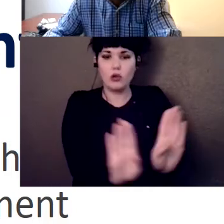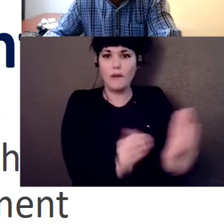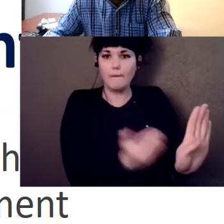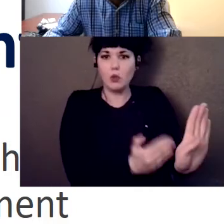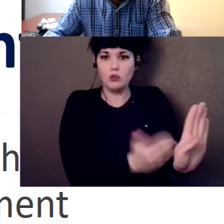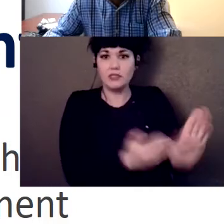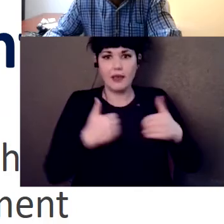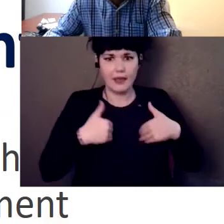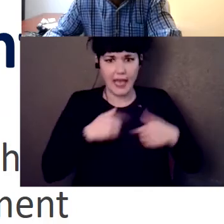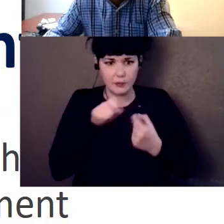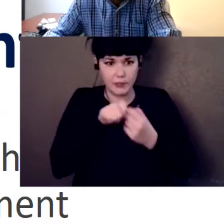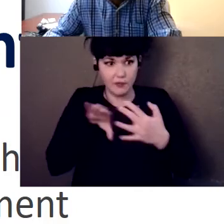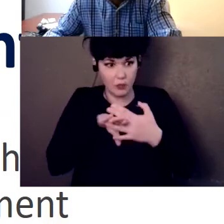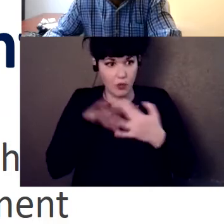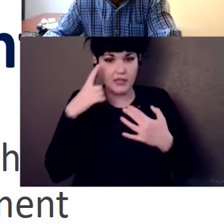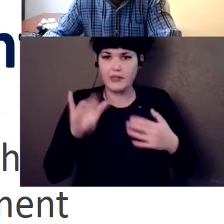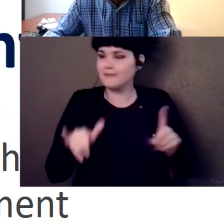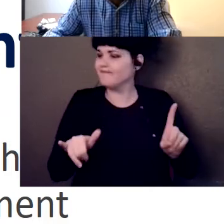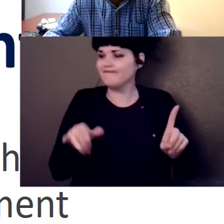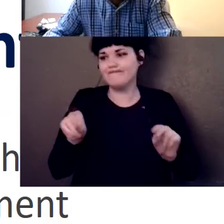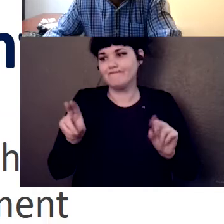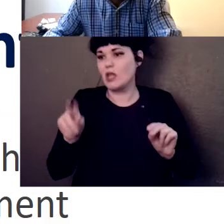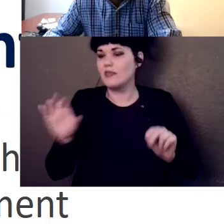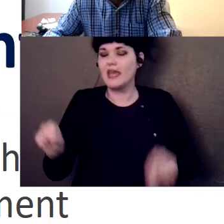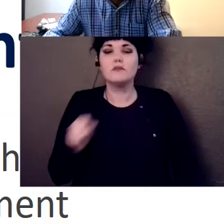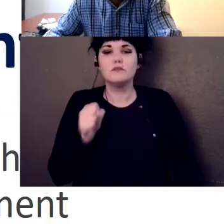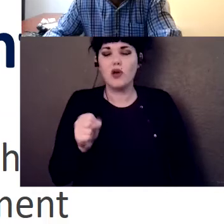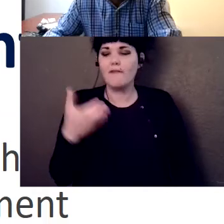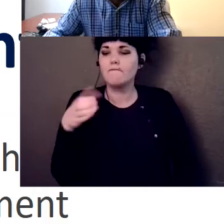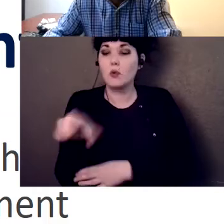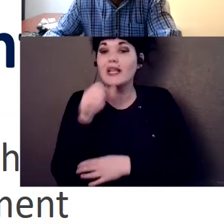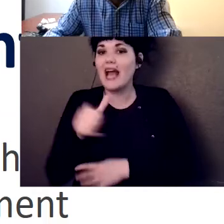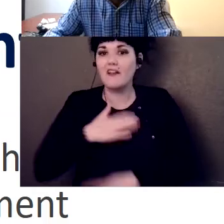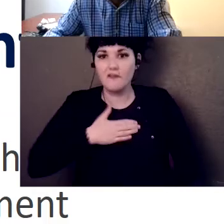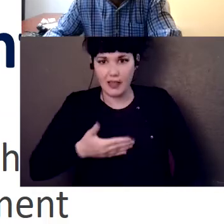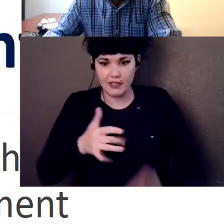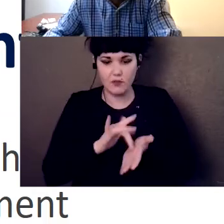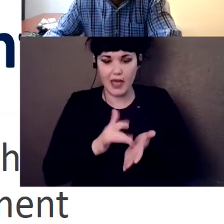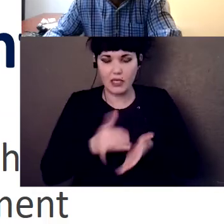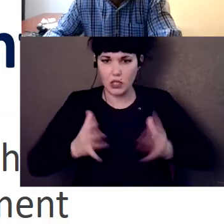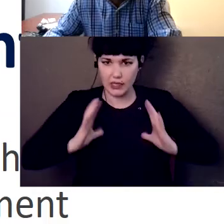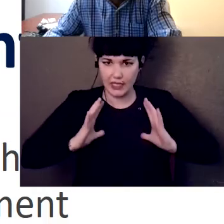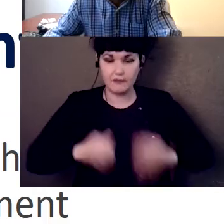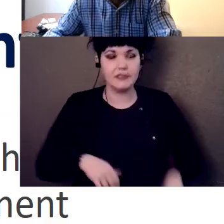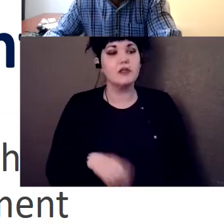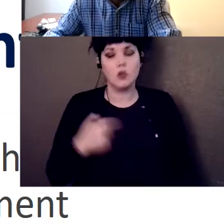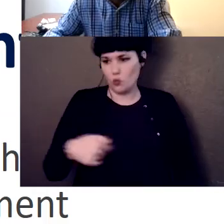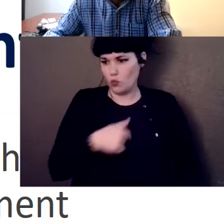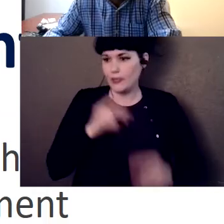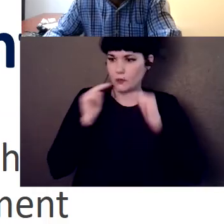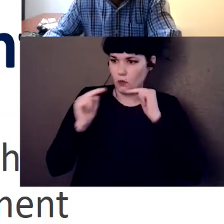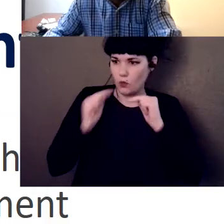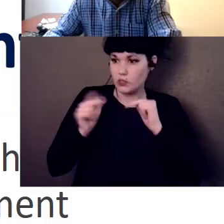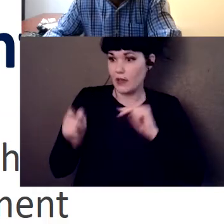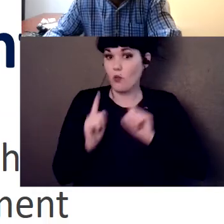disability. He was placed on involuntary medical leave. DRNY was able to negotiate the client's return to work with the requested